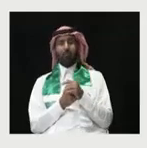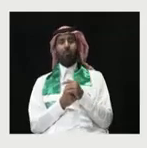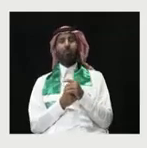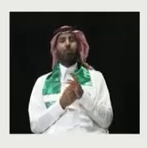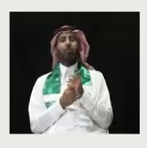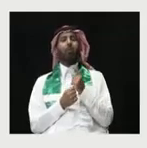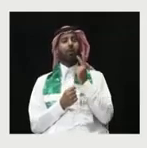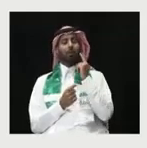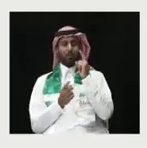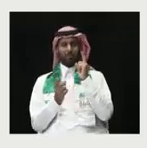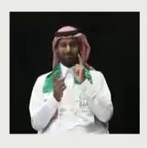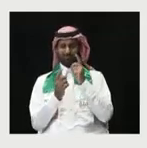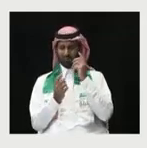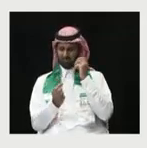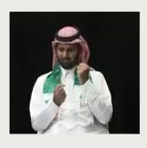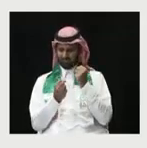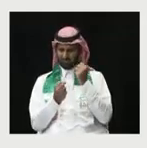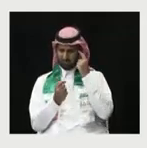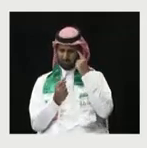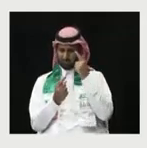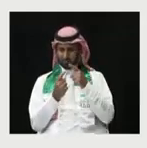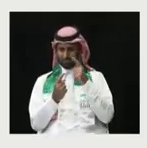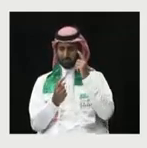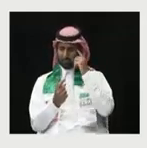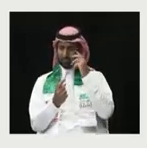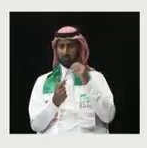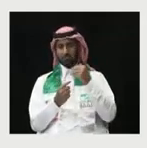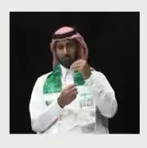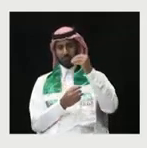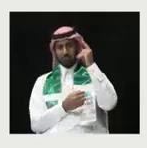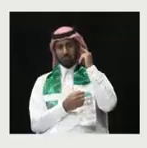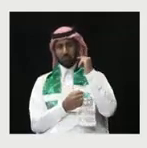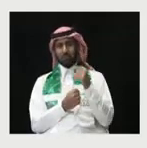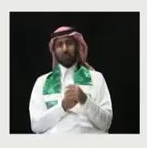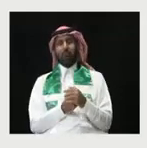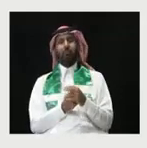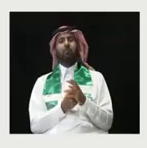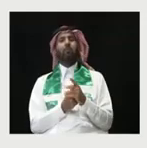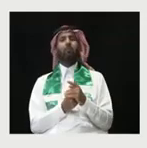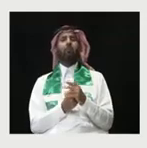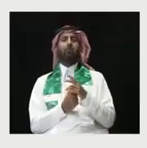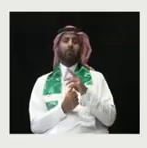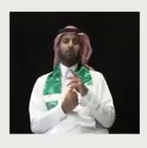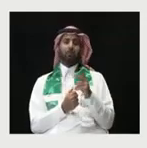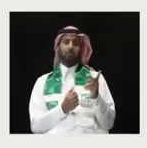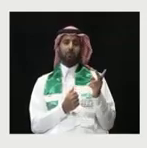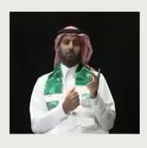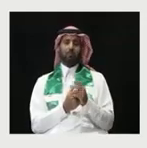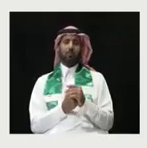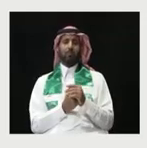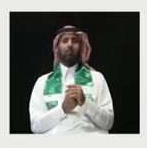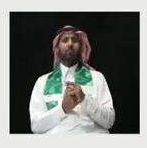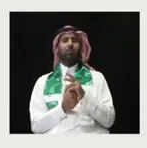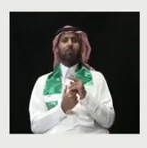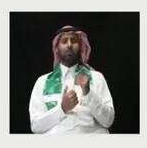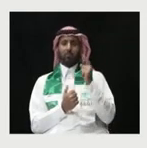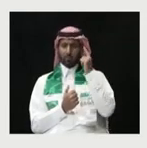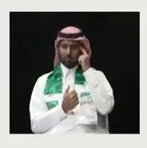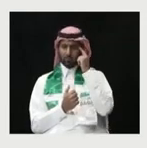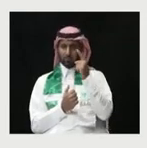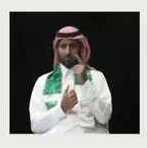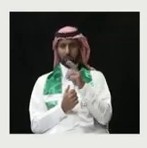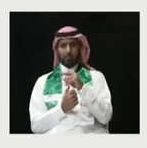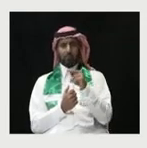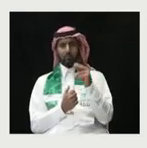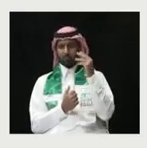to get and do any initiative, any change. So these are some. Choose 5